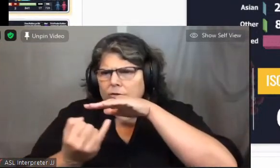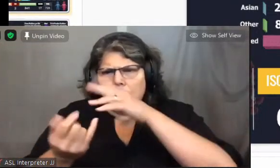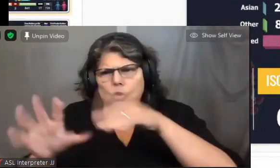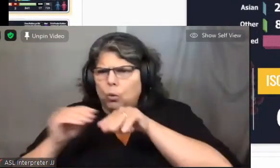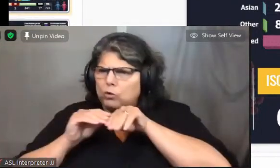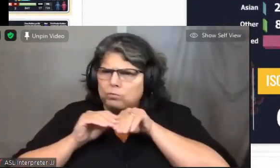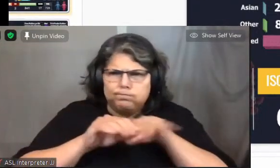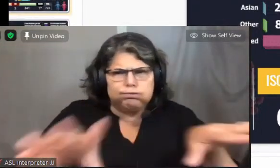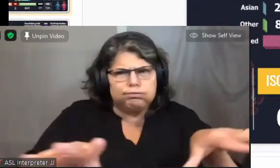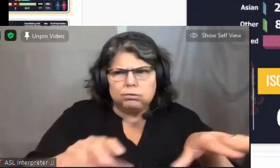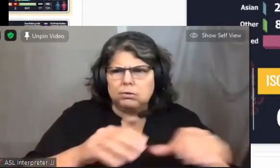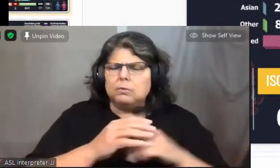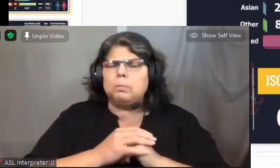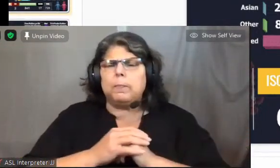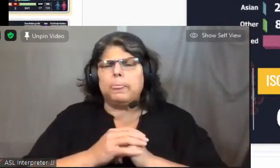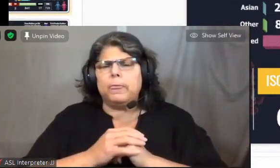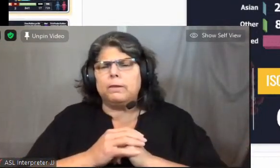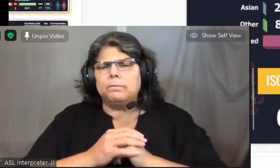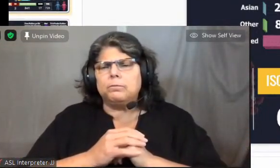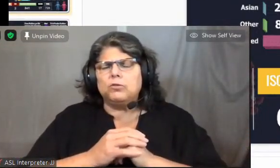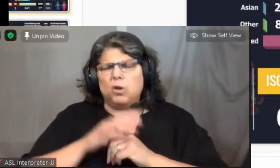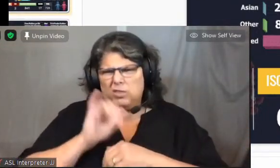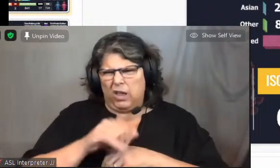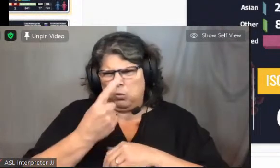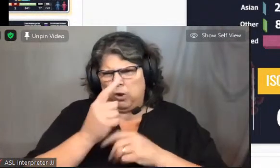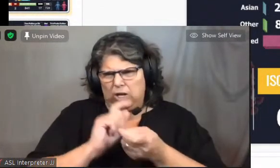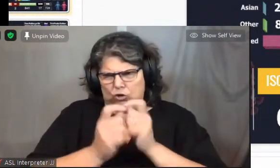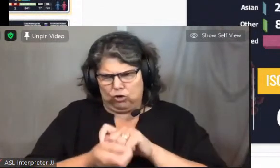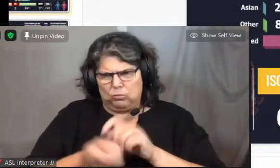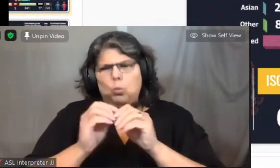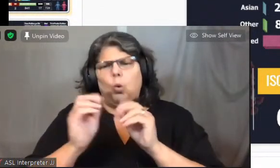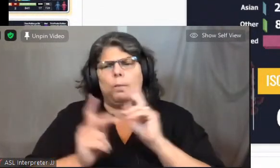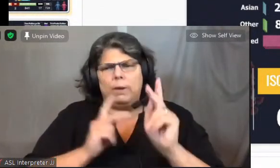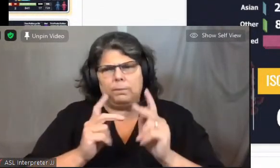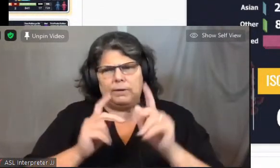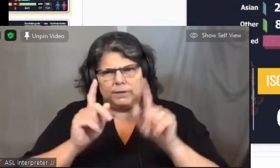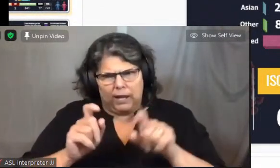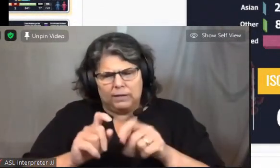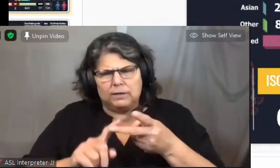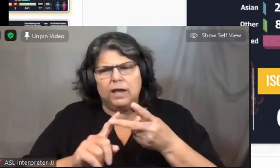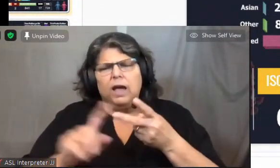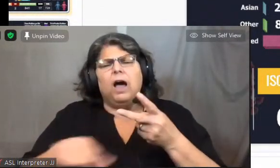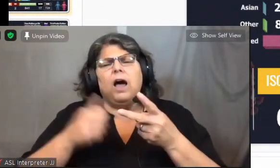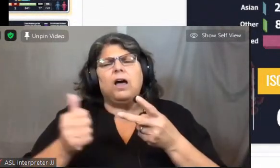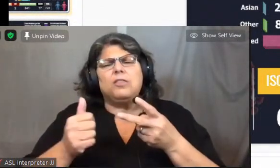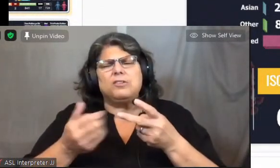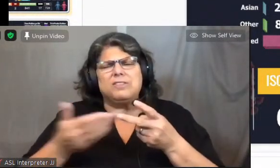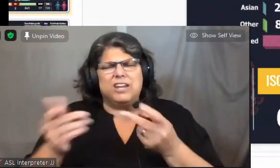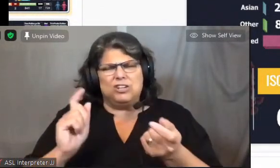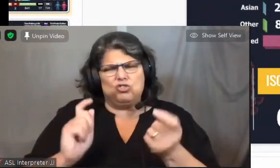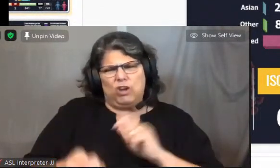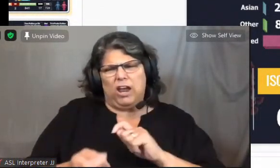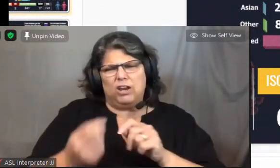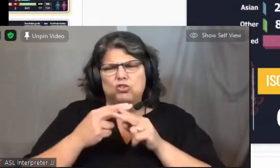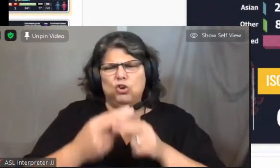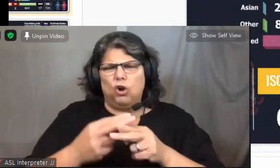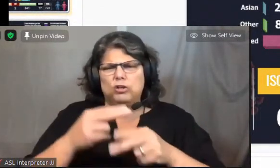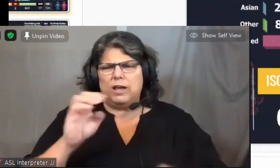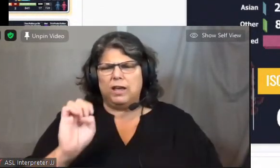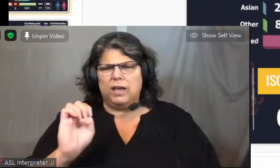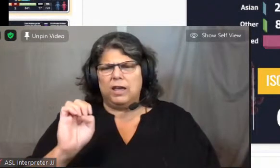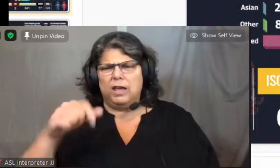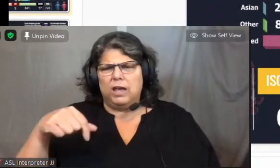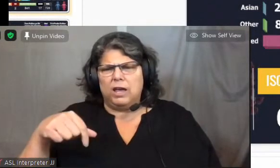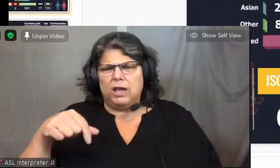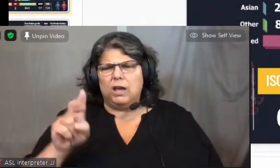in addition to this adjustment, more is going to be coming, called an equity adjustment. That has not been decided yet. It may